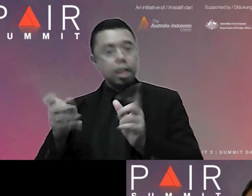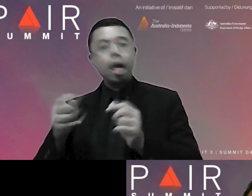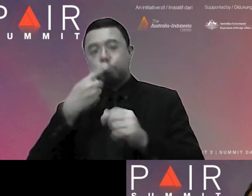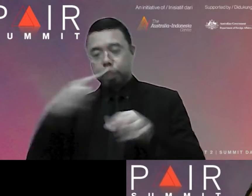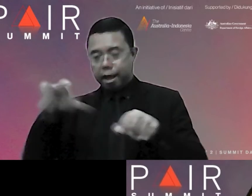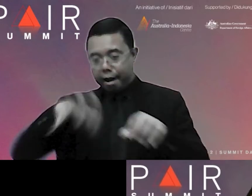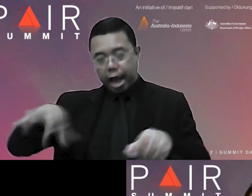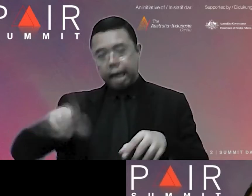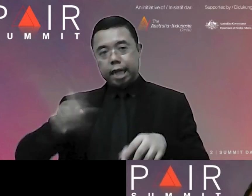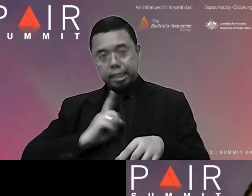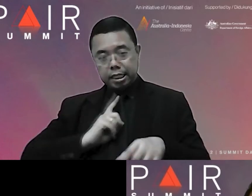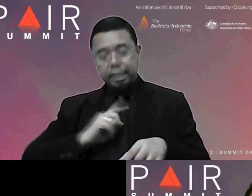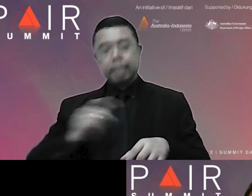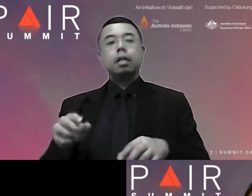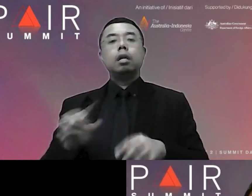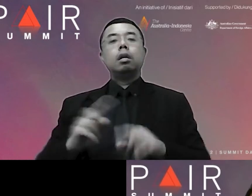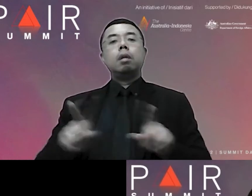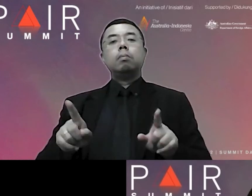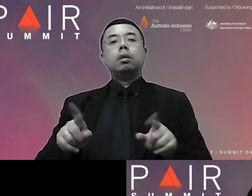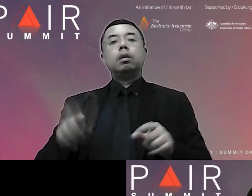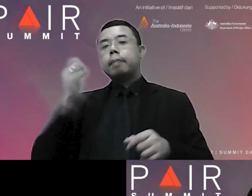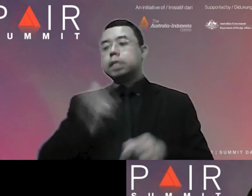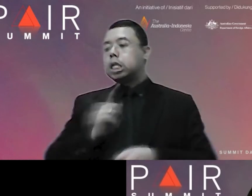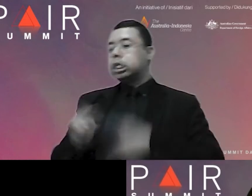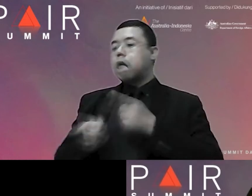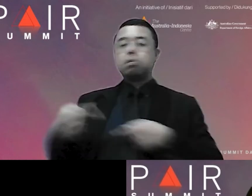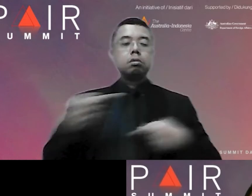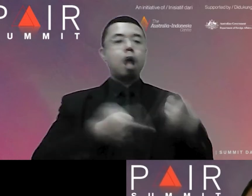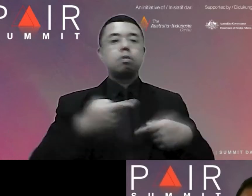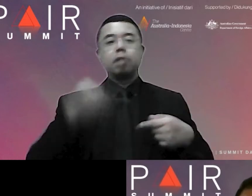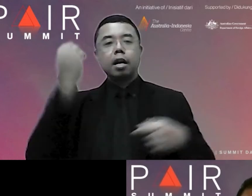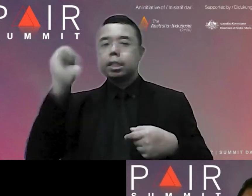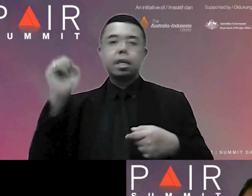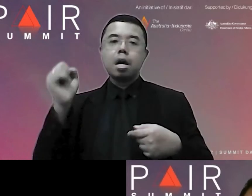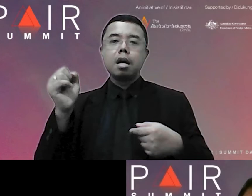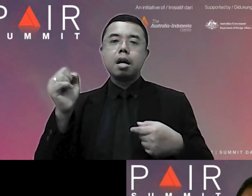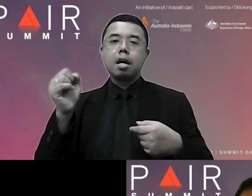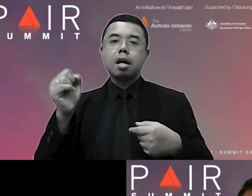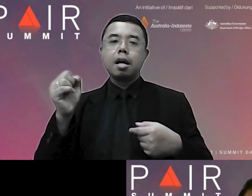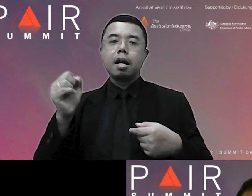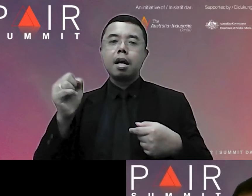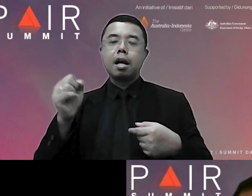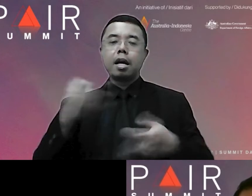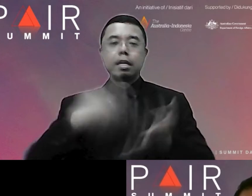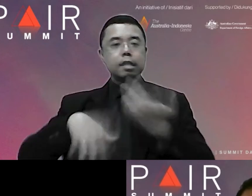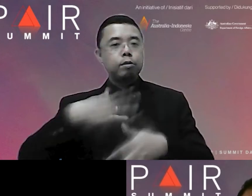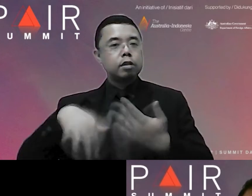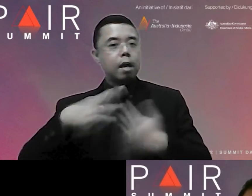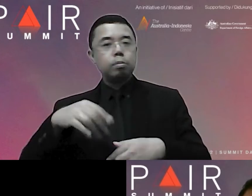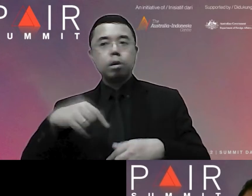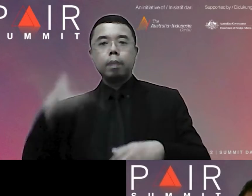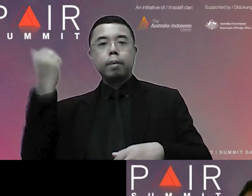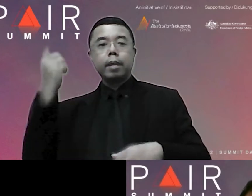intervened by the government for certain situations. And I think that giving a different context